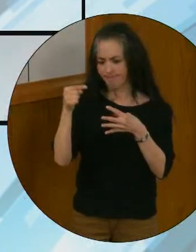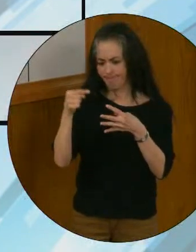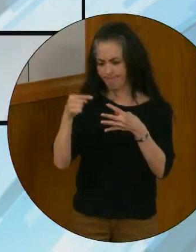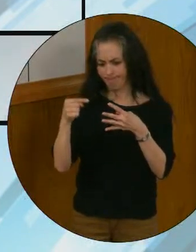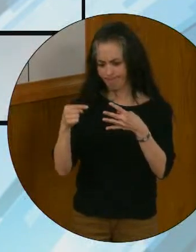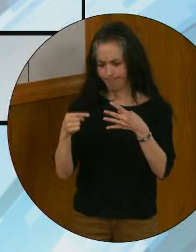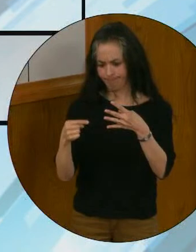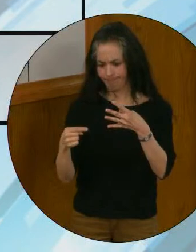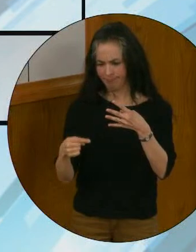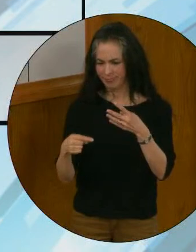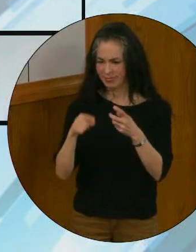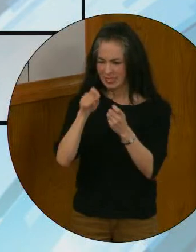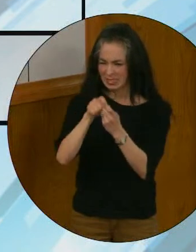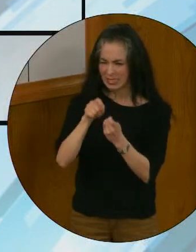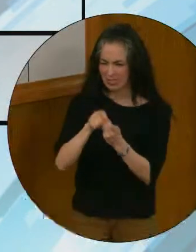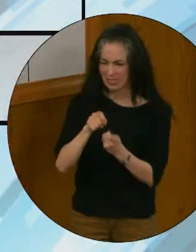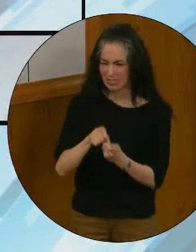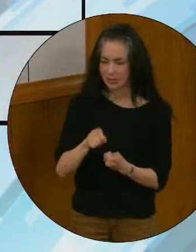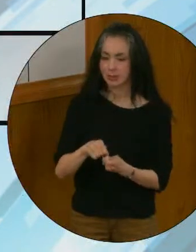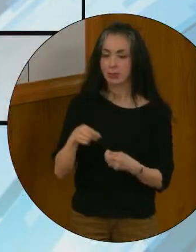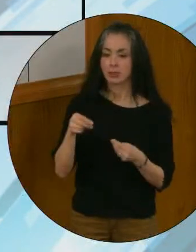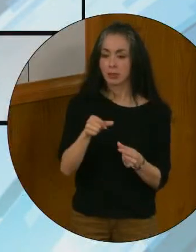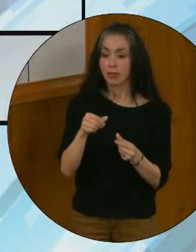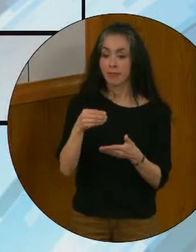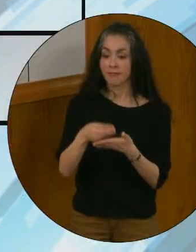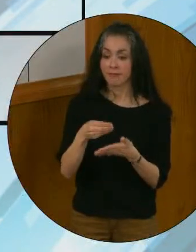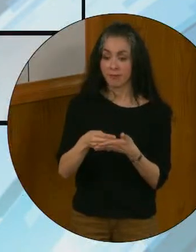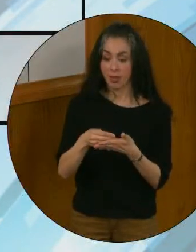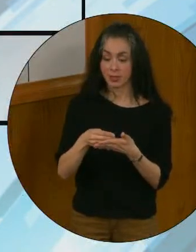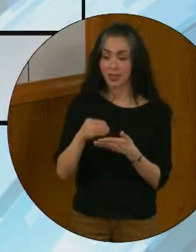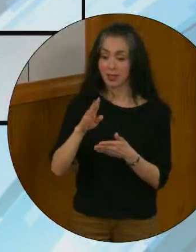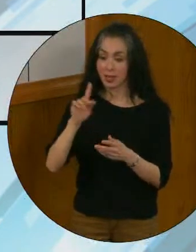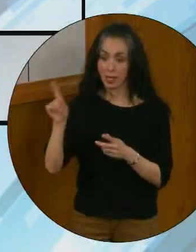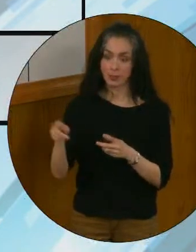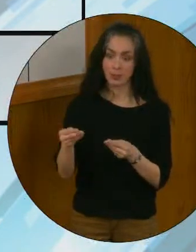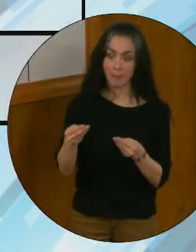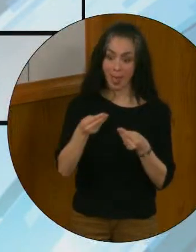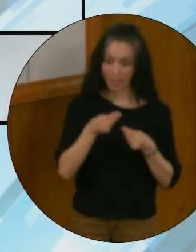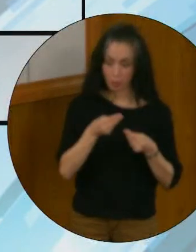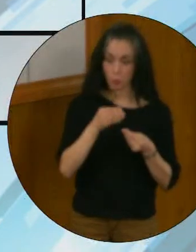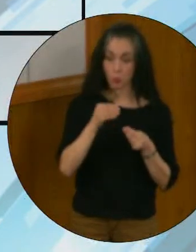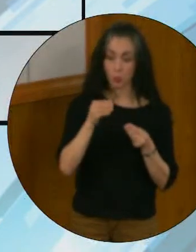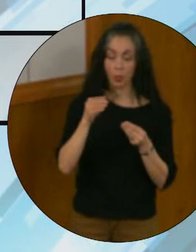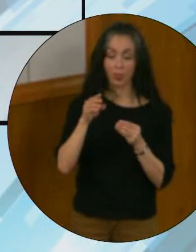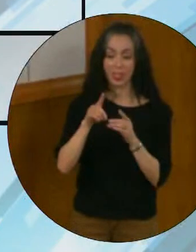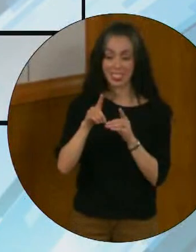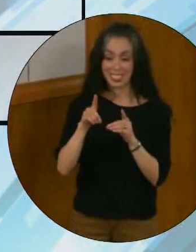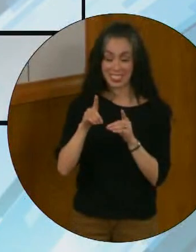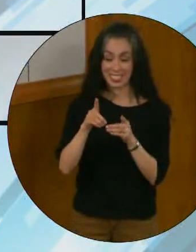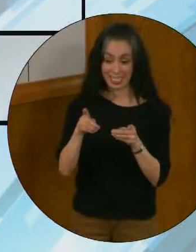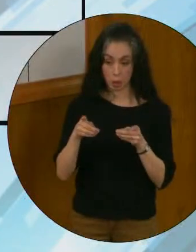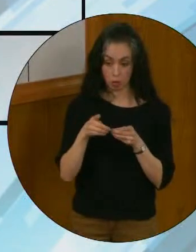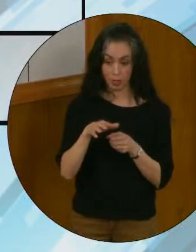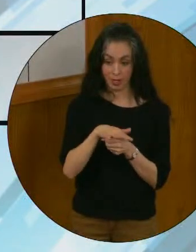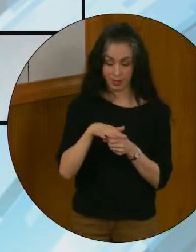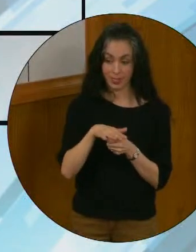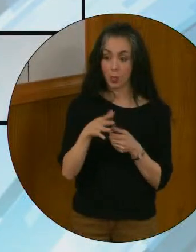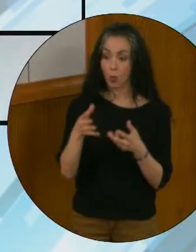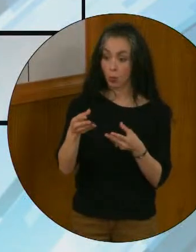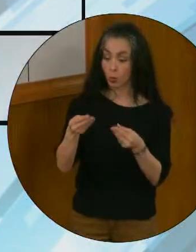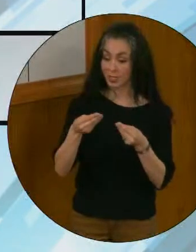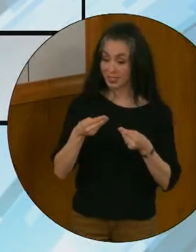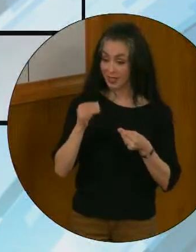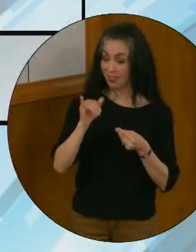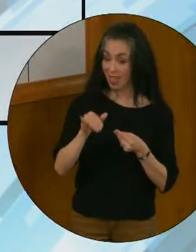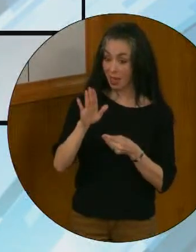the funds. Then it comes back to the district, and when we receive